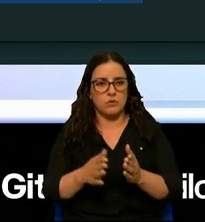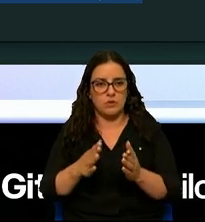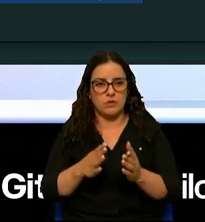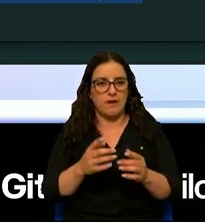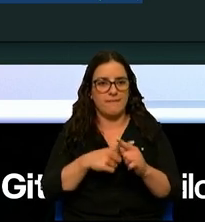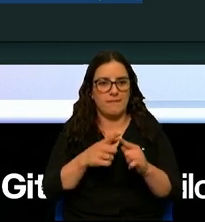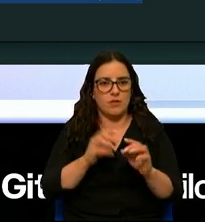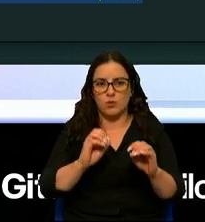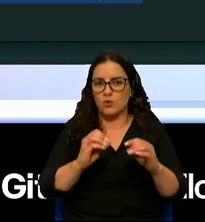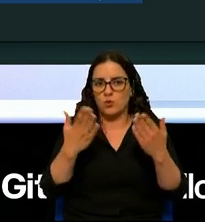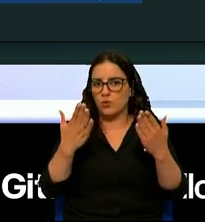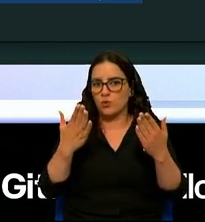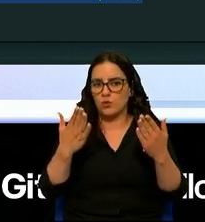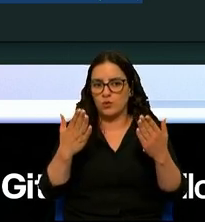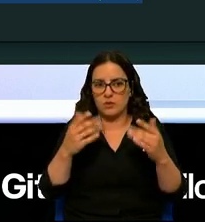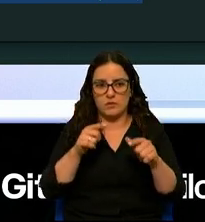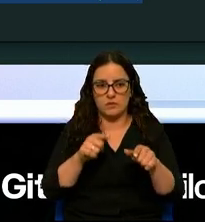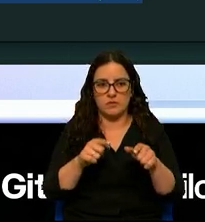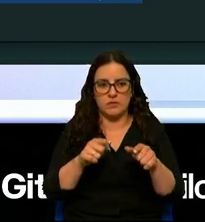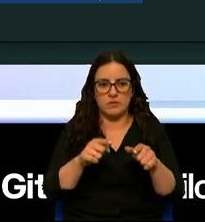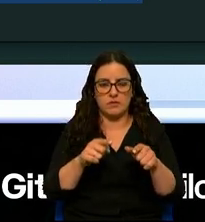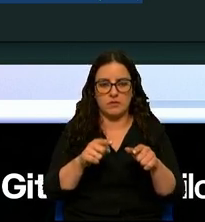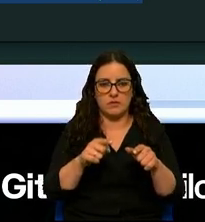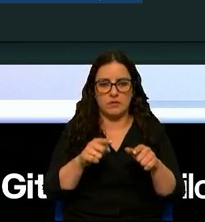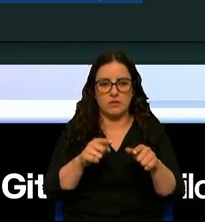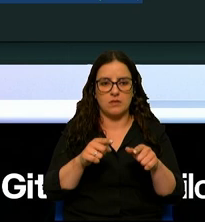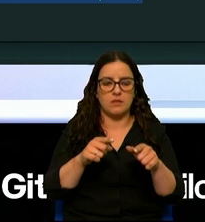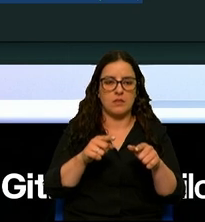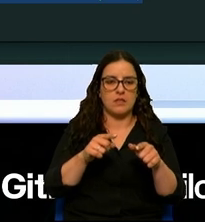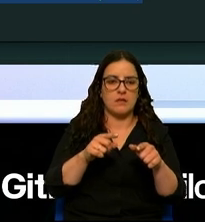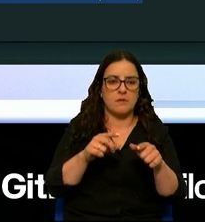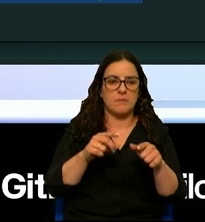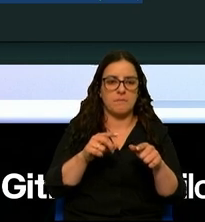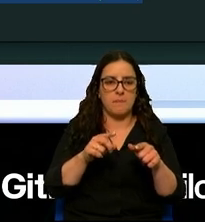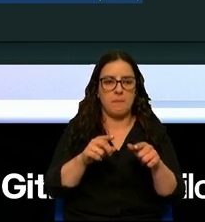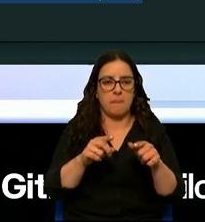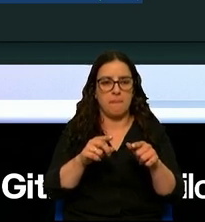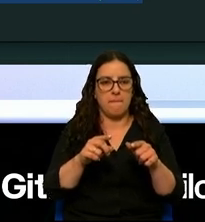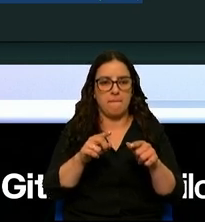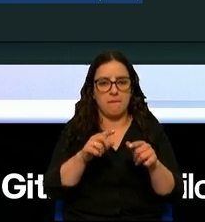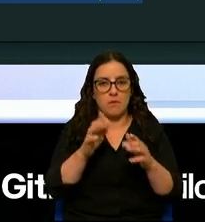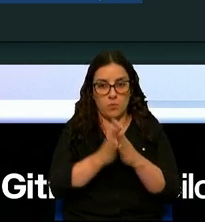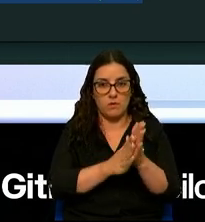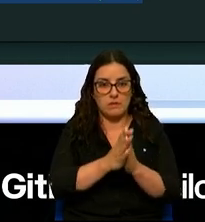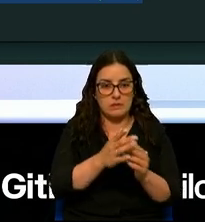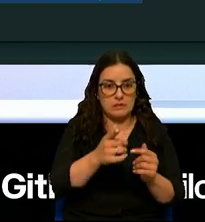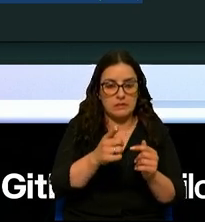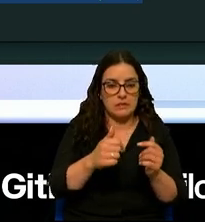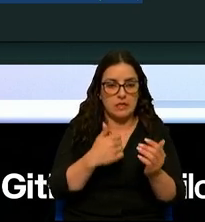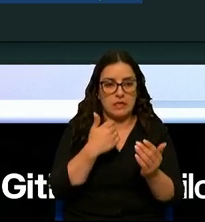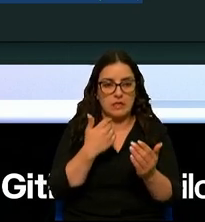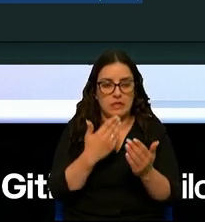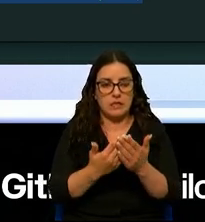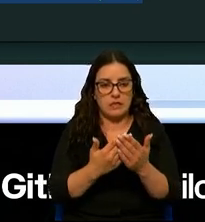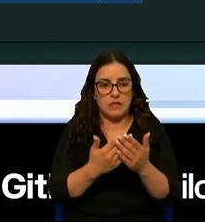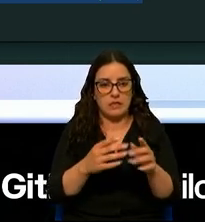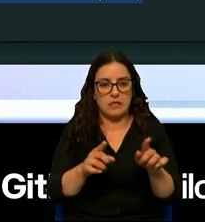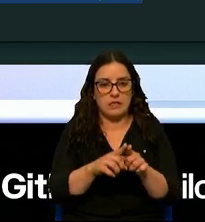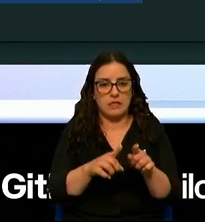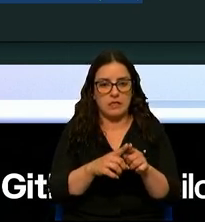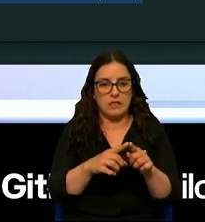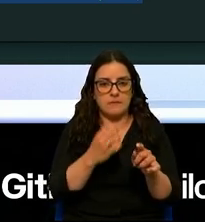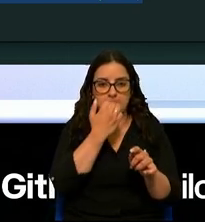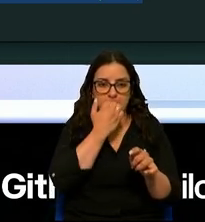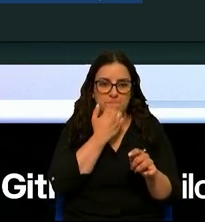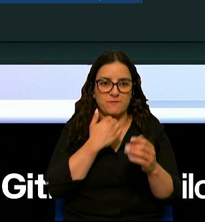interesting is that by serving those developers that are using GitHub Copilot, they actually say that they are more satisfied at